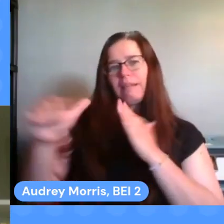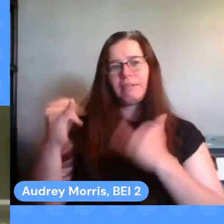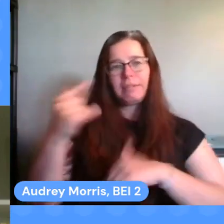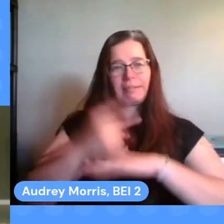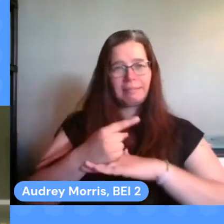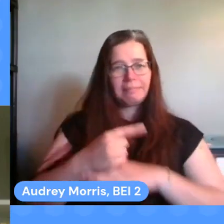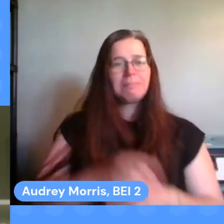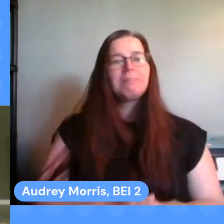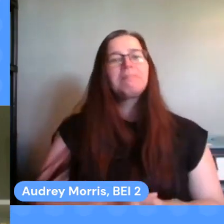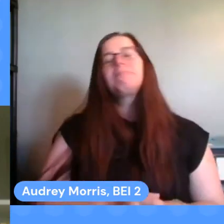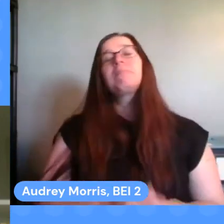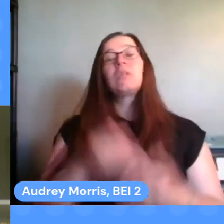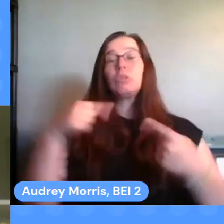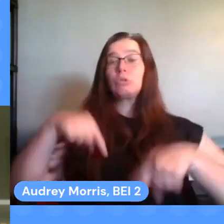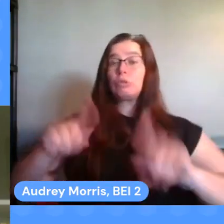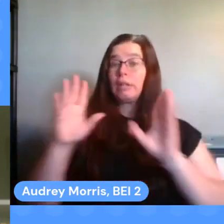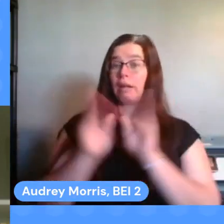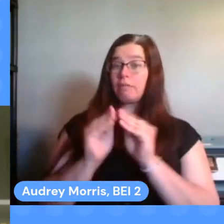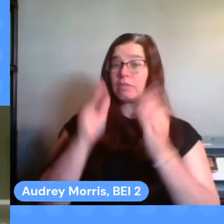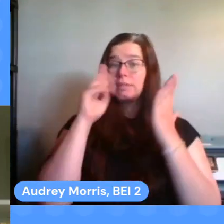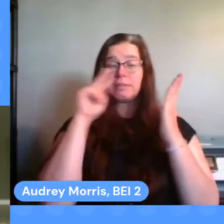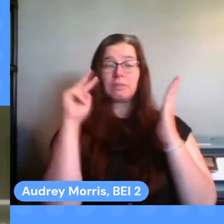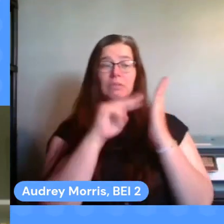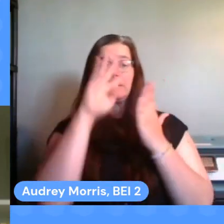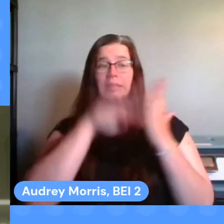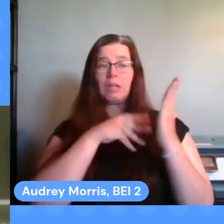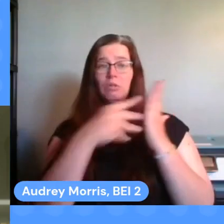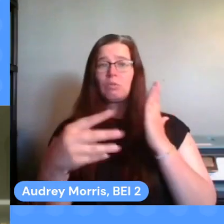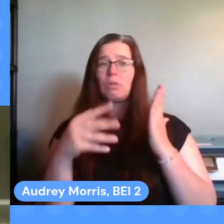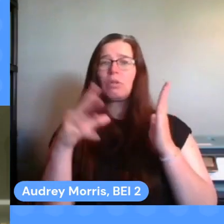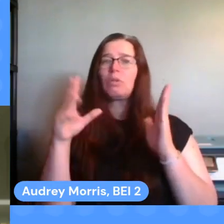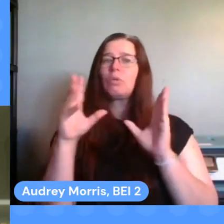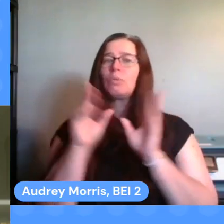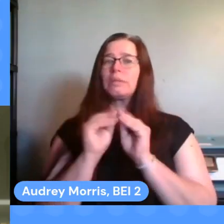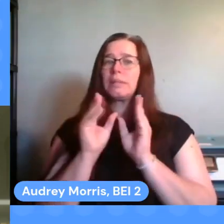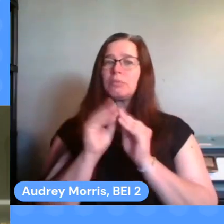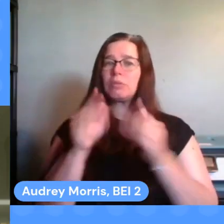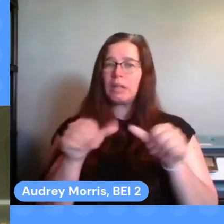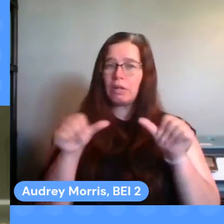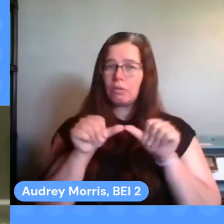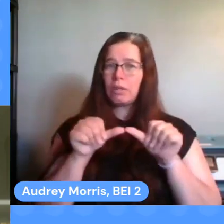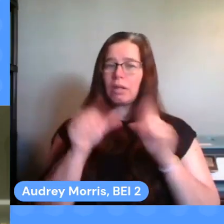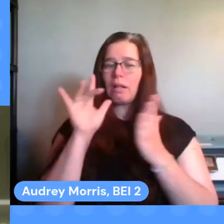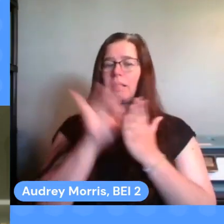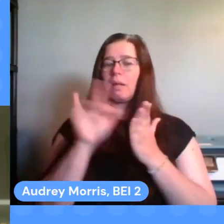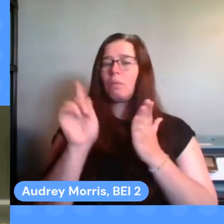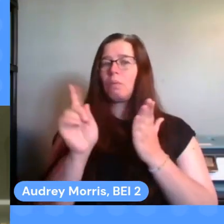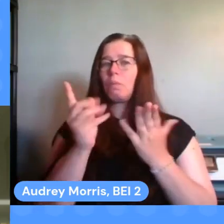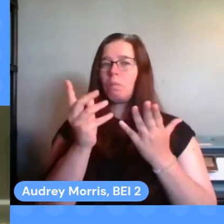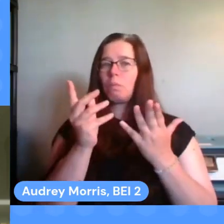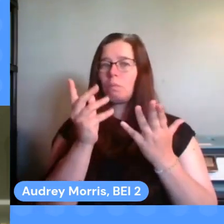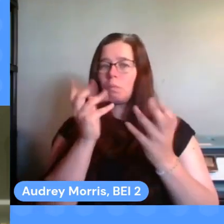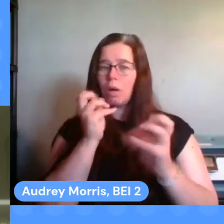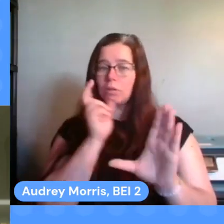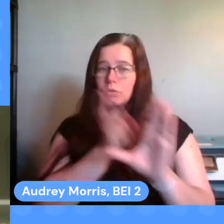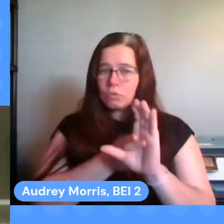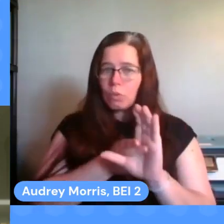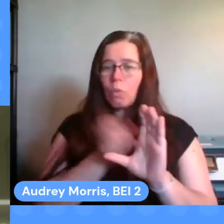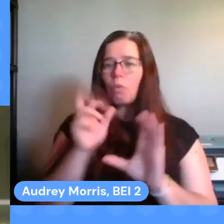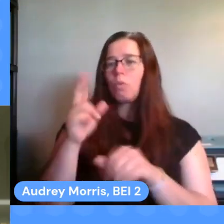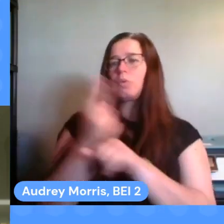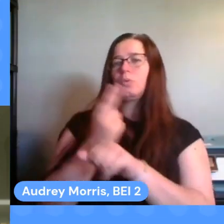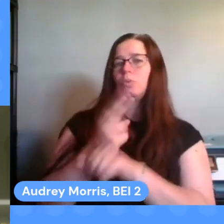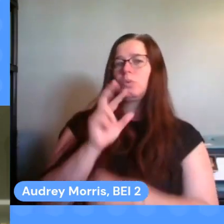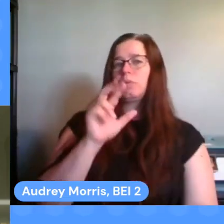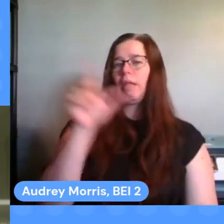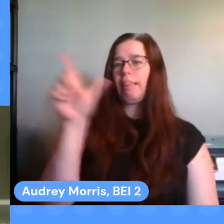During the conference, you can refer back to the schedule in the reception area and click on the segment you want to attend or use the navigation